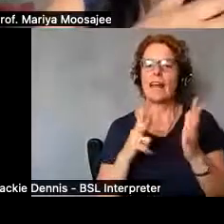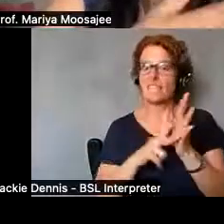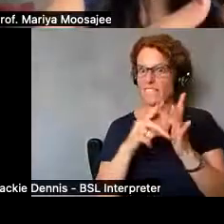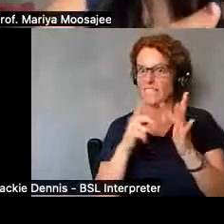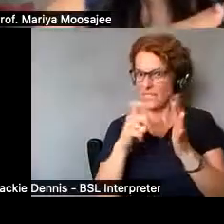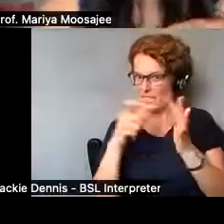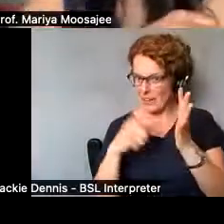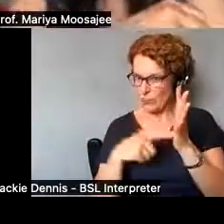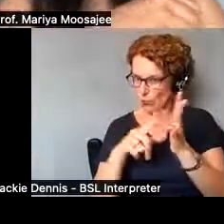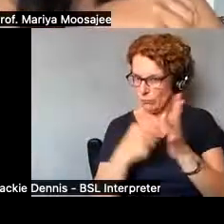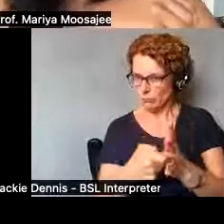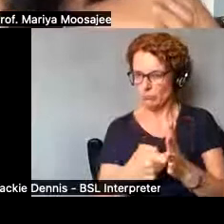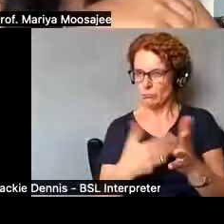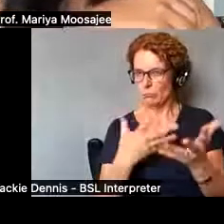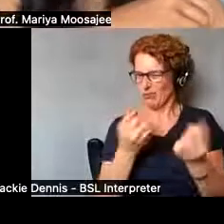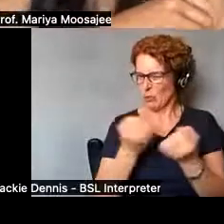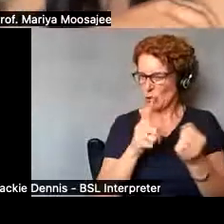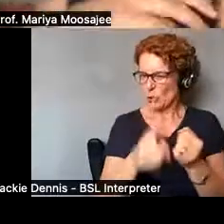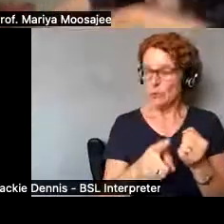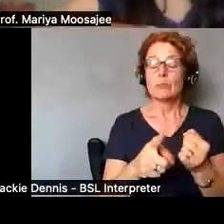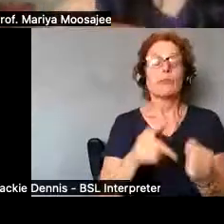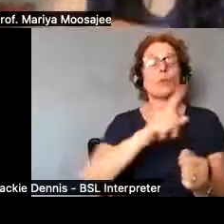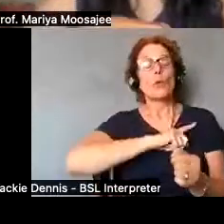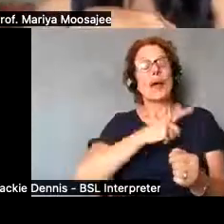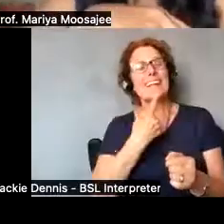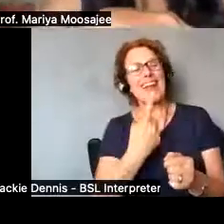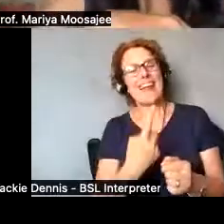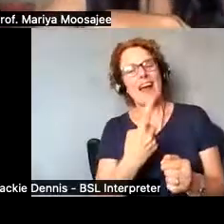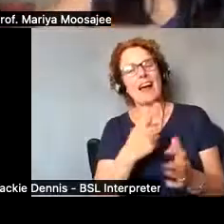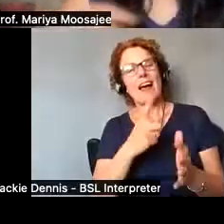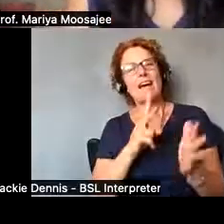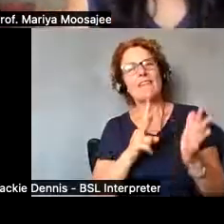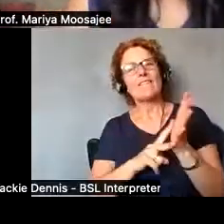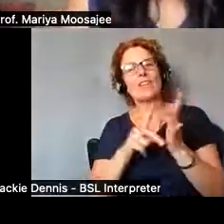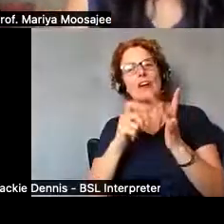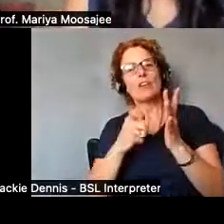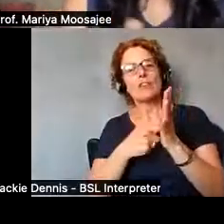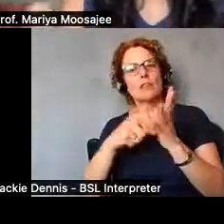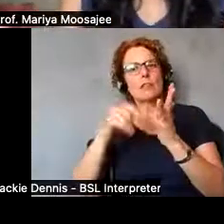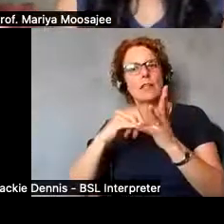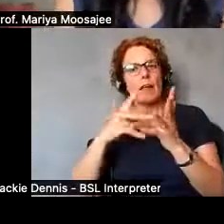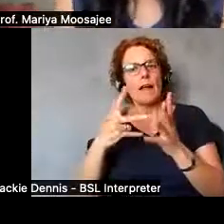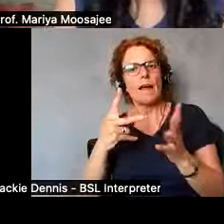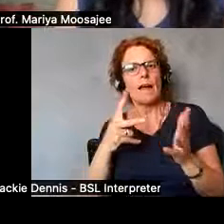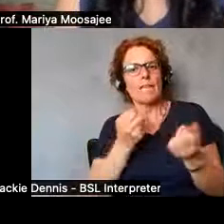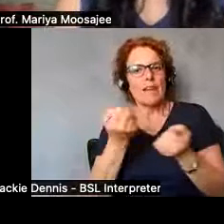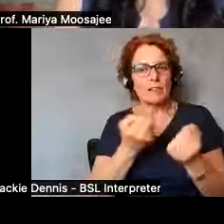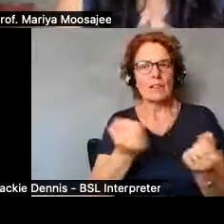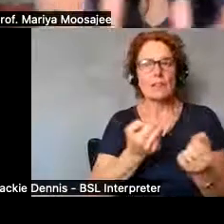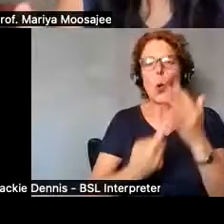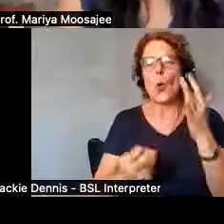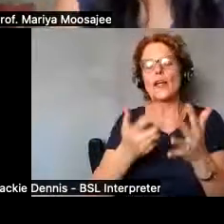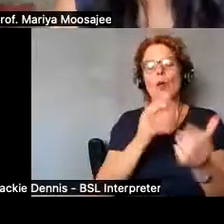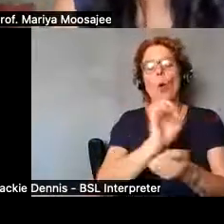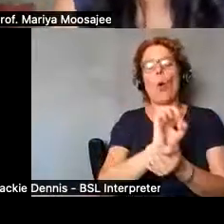the word dual AAV vector is because virus vectors can only hold genes of a certain size. So